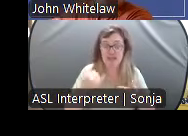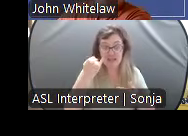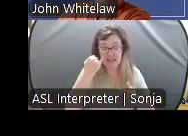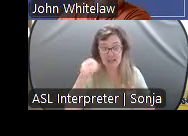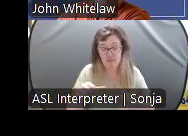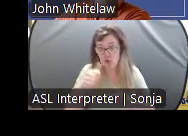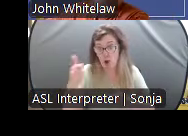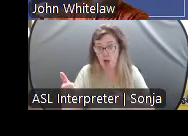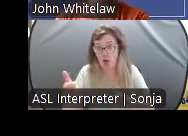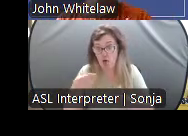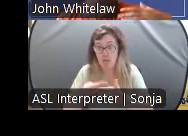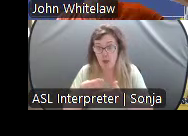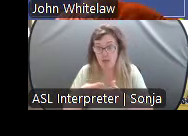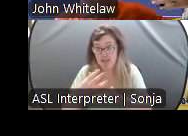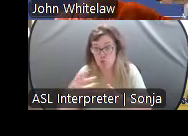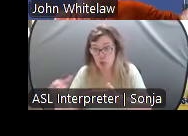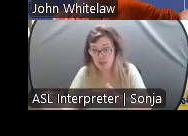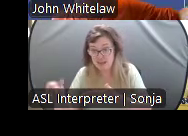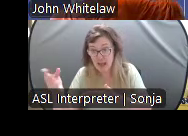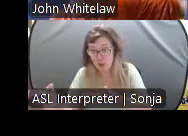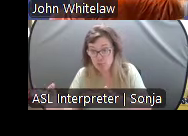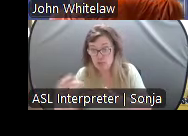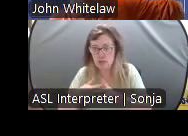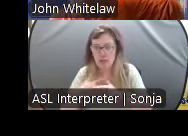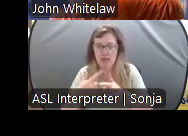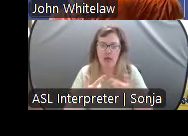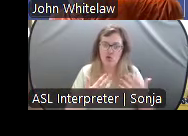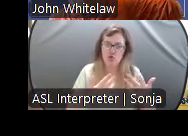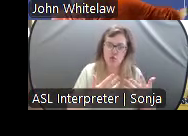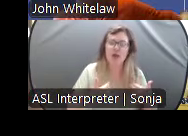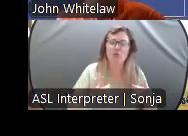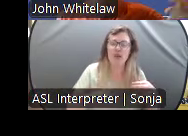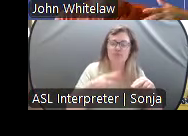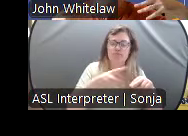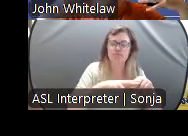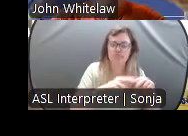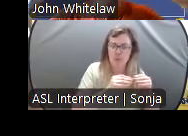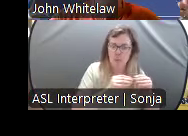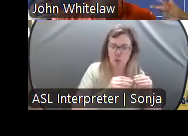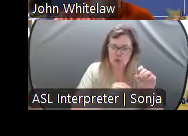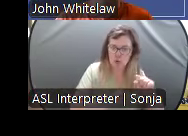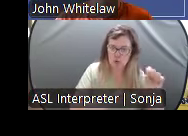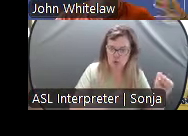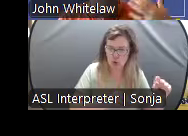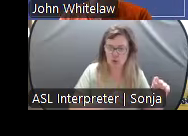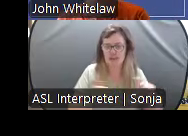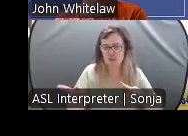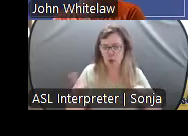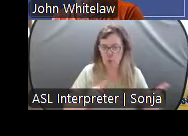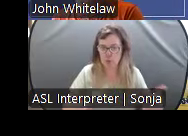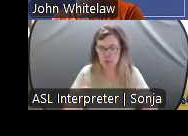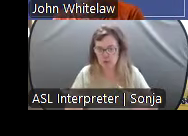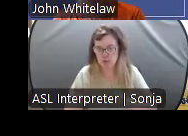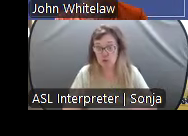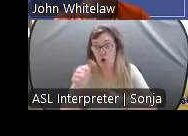run out. And then if you've waited, you're going to have more Social Security. So it's to sort of hedge that for your other savings